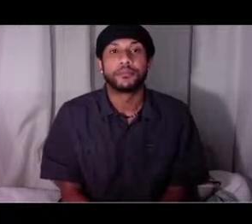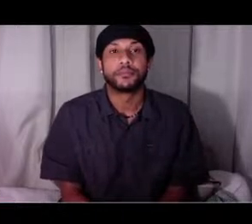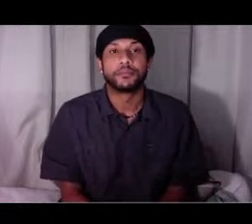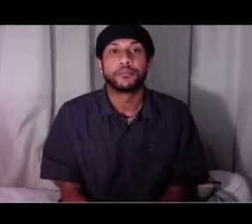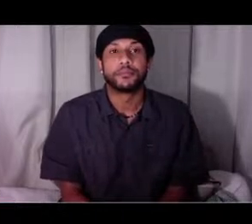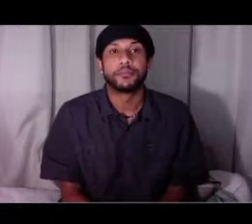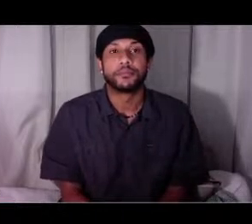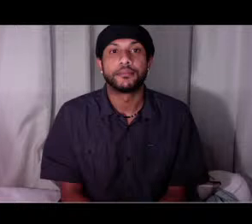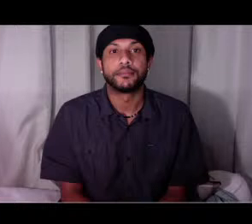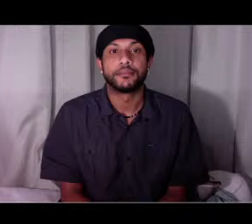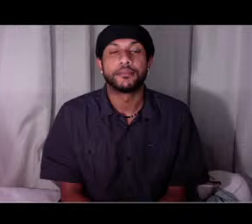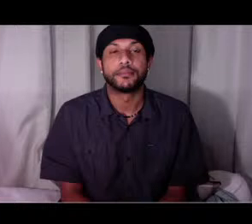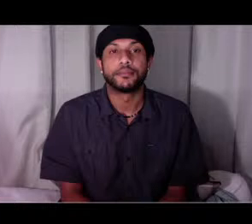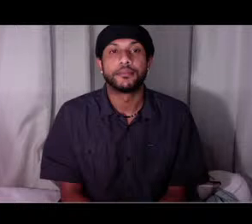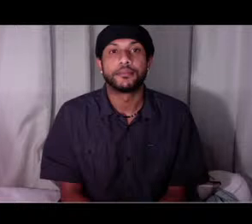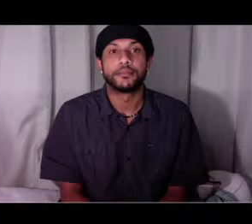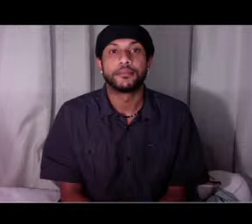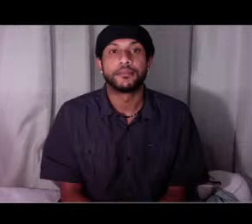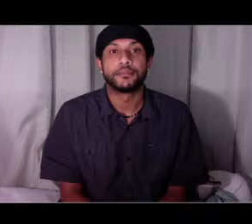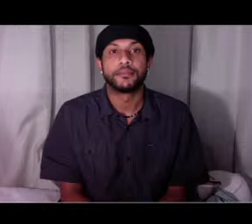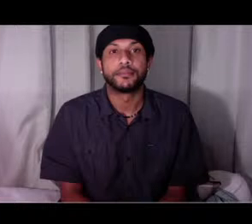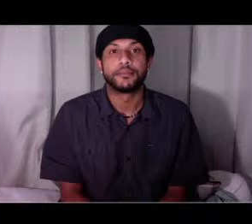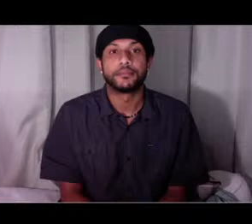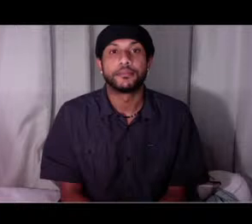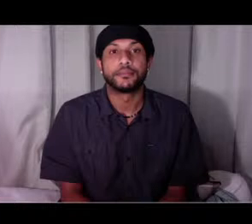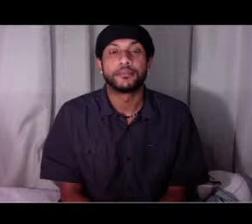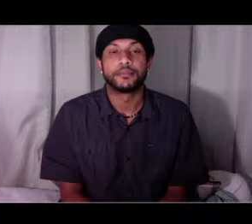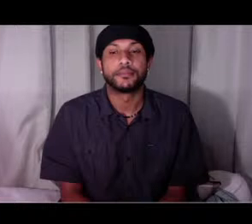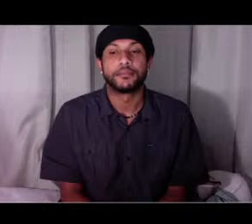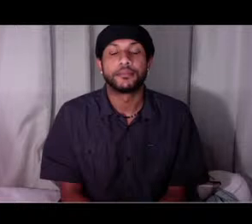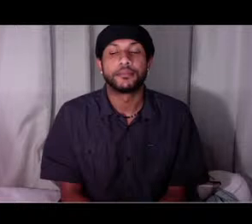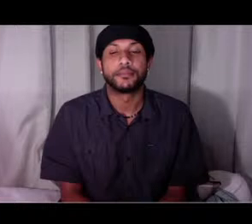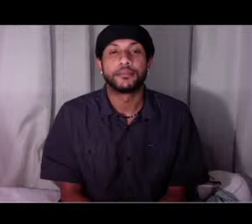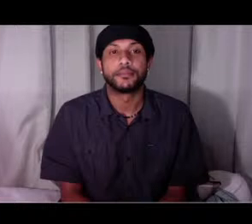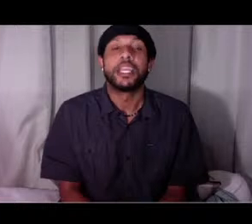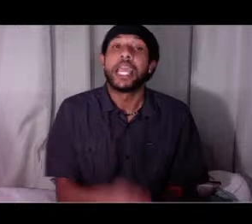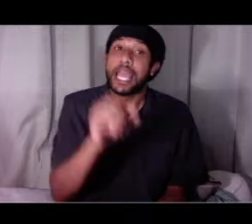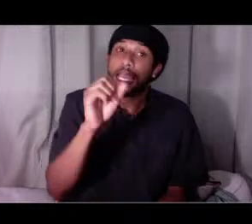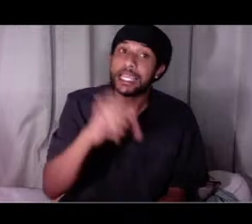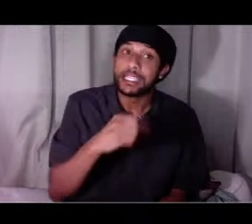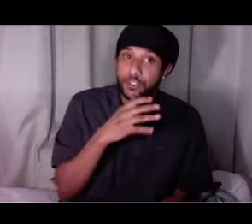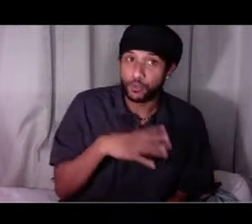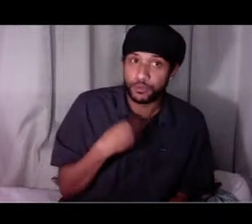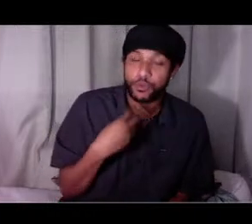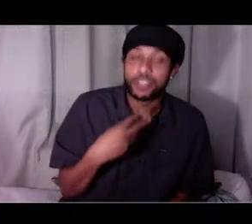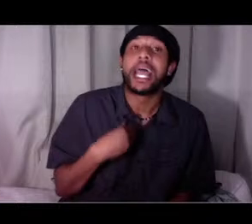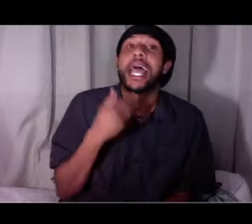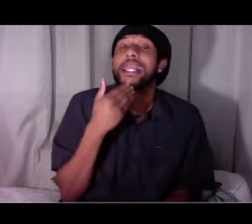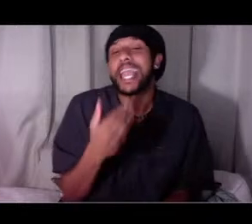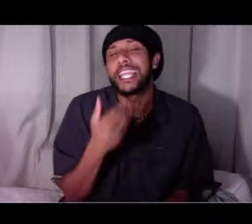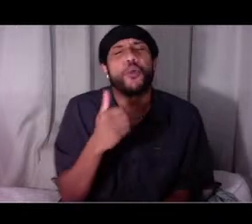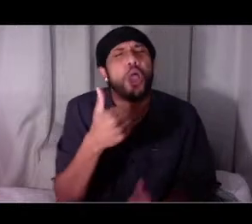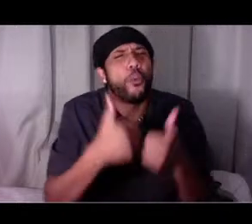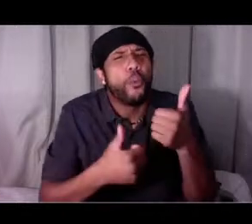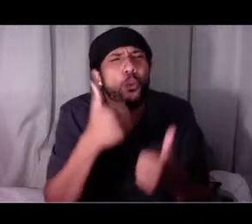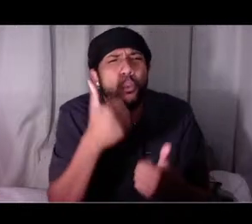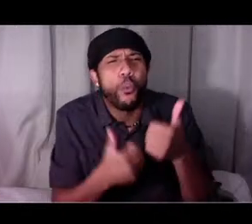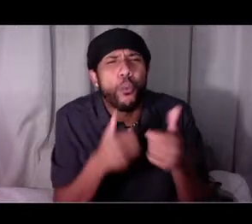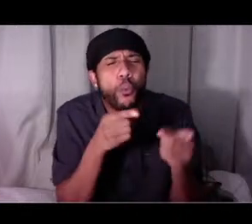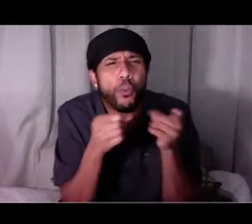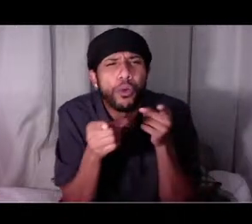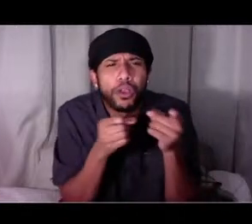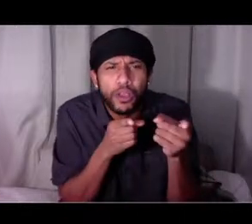comments yes this is this is Mrs S please thank you thank you Jennifer and Trisha now which one of you is